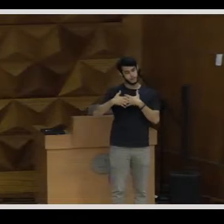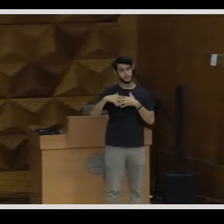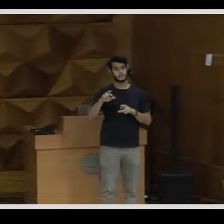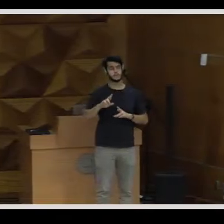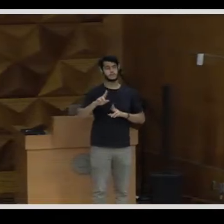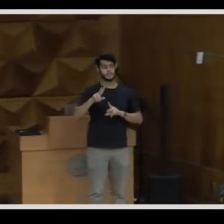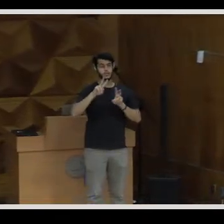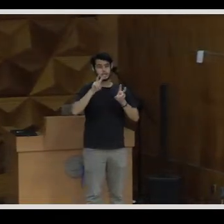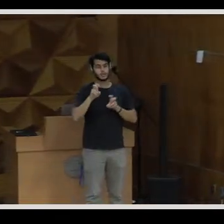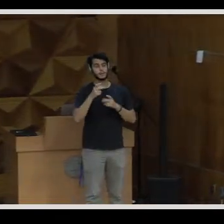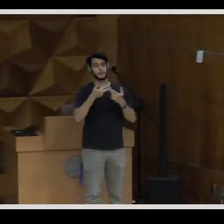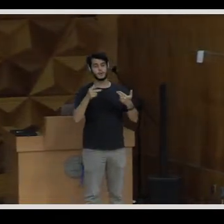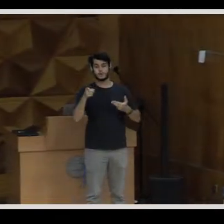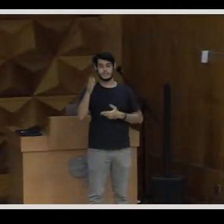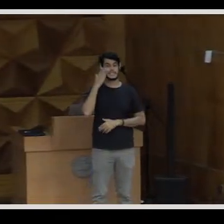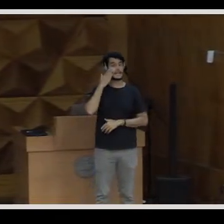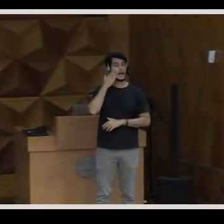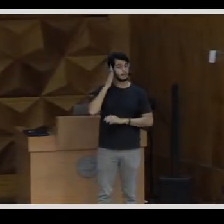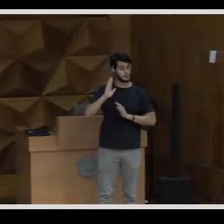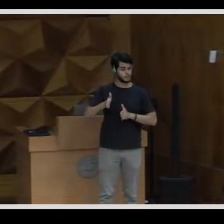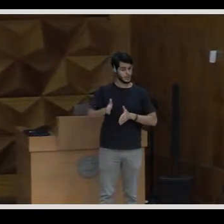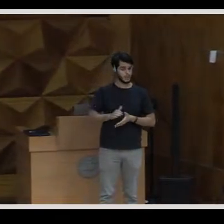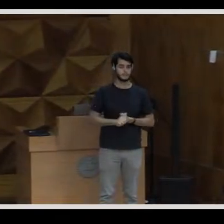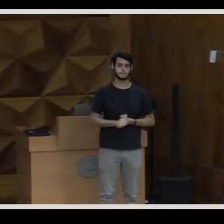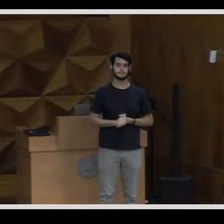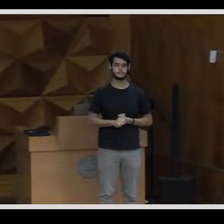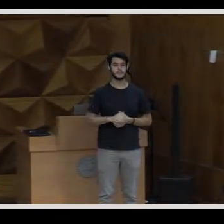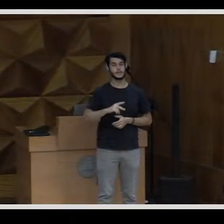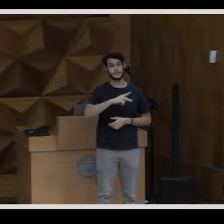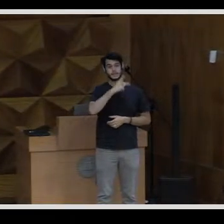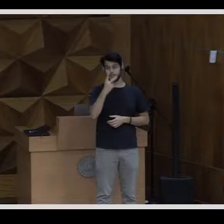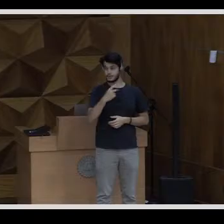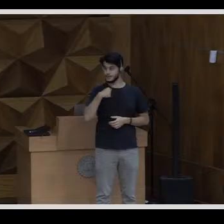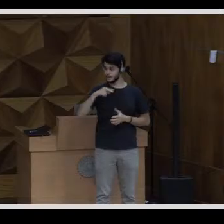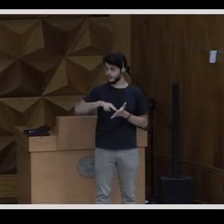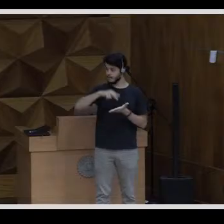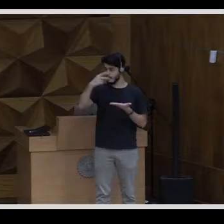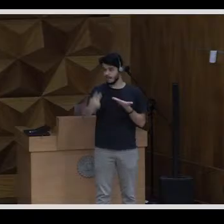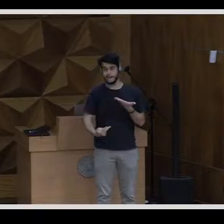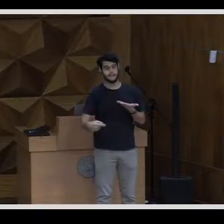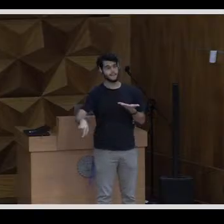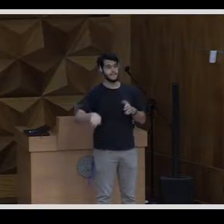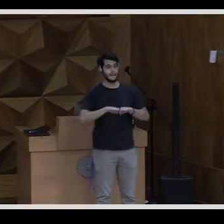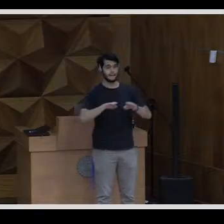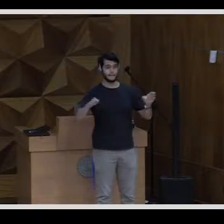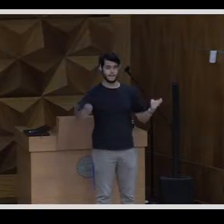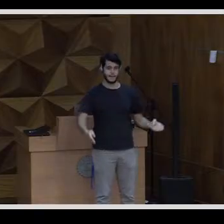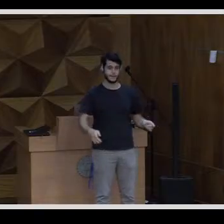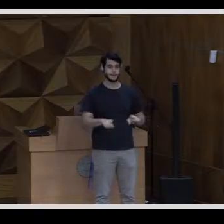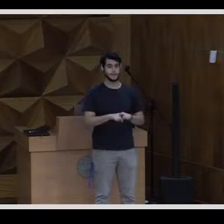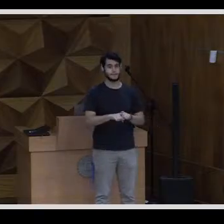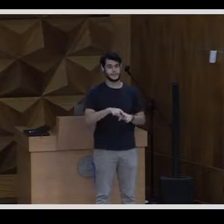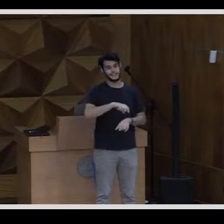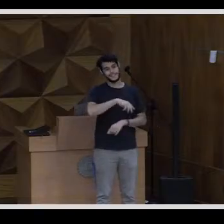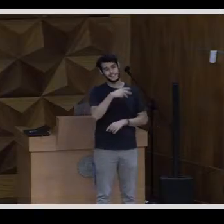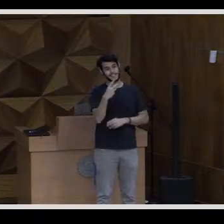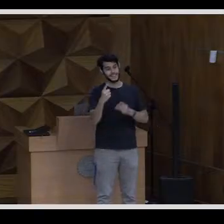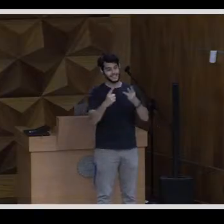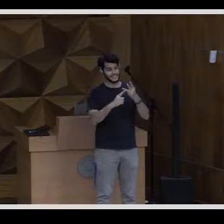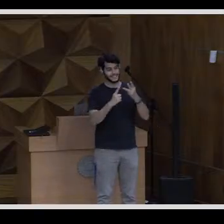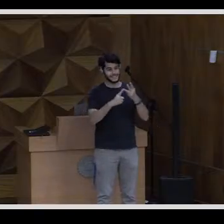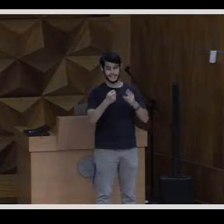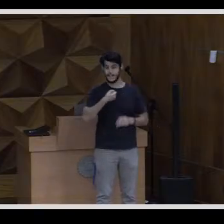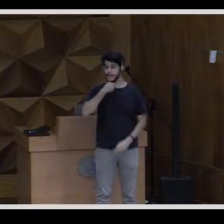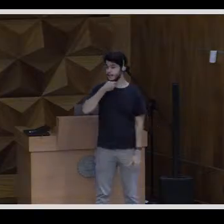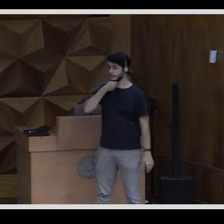The second one is not to fall off the stage. And the third one, because I have a hand microphone, is not to wave my arms around too much